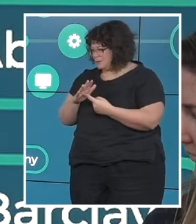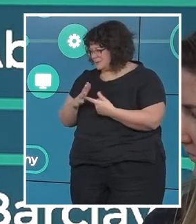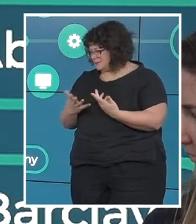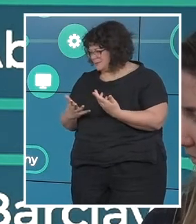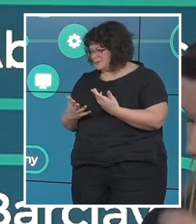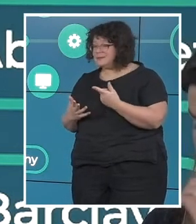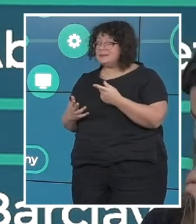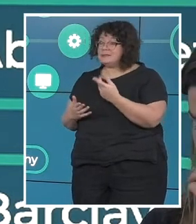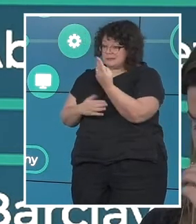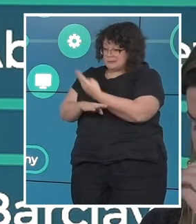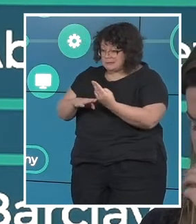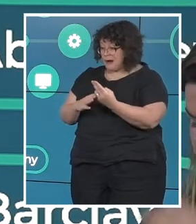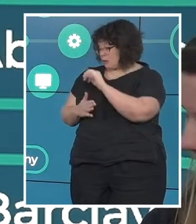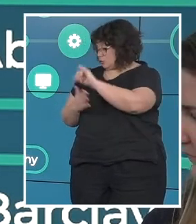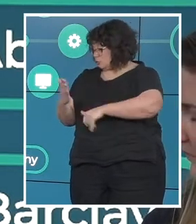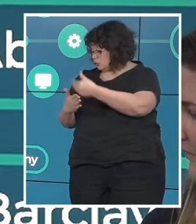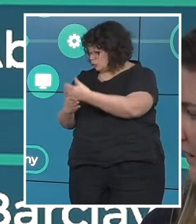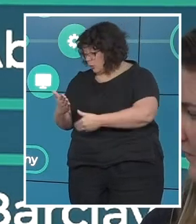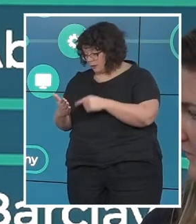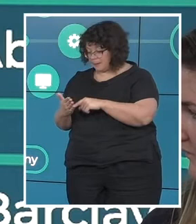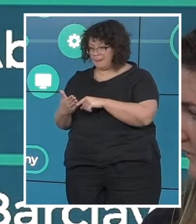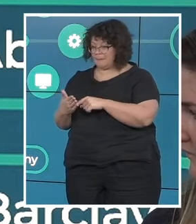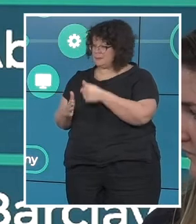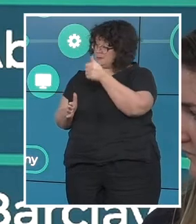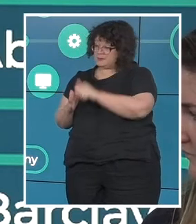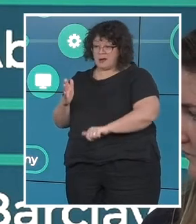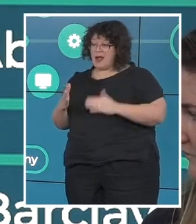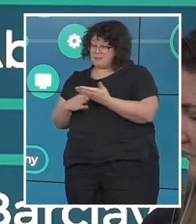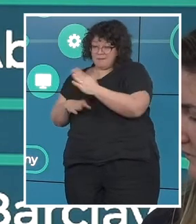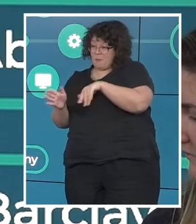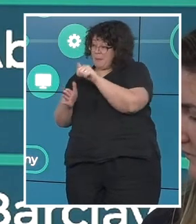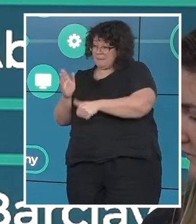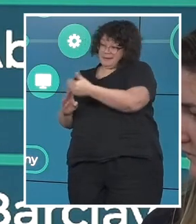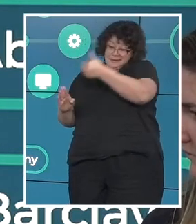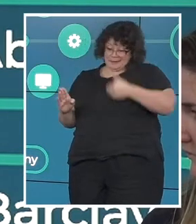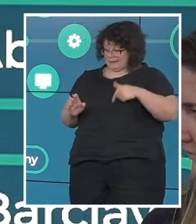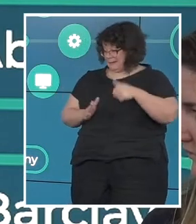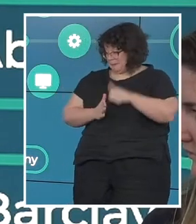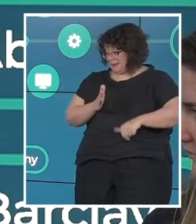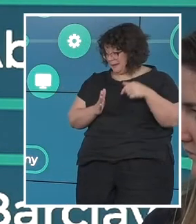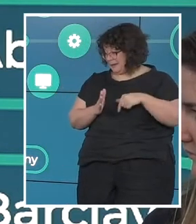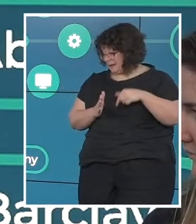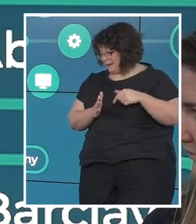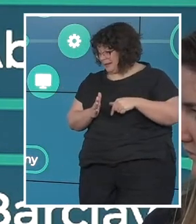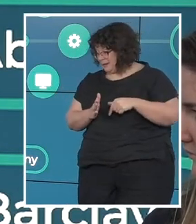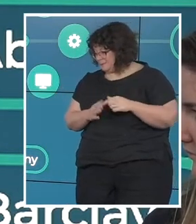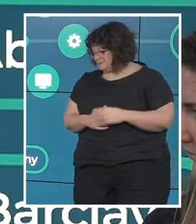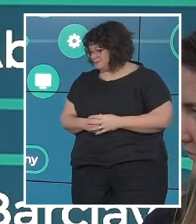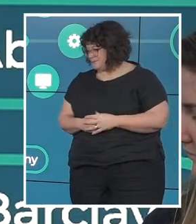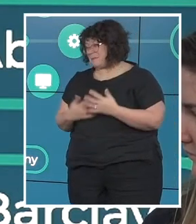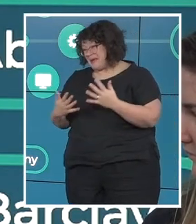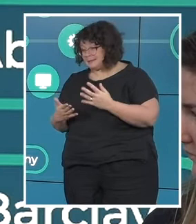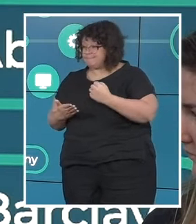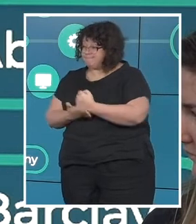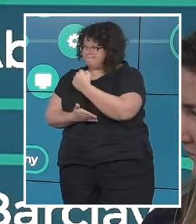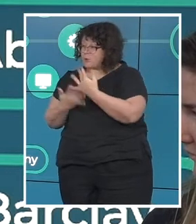But the reality for companies is that they often have lots of legacy documents or historic communications that have been